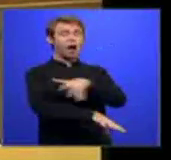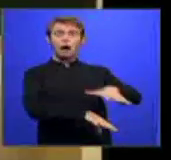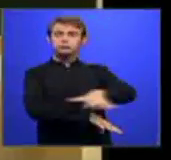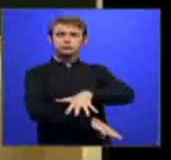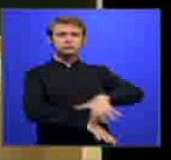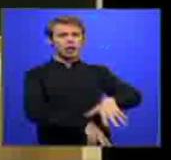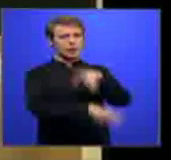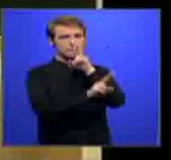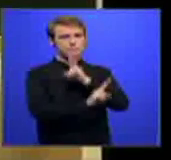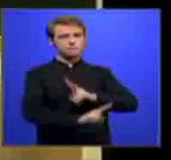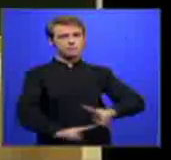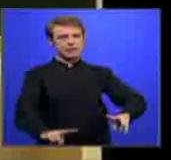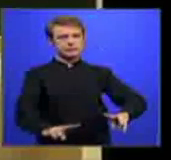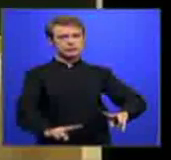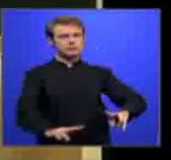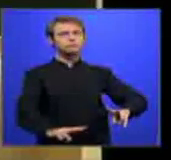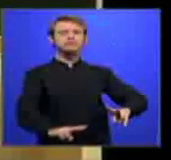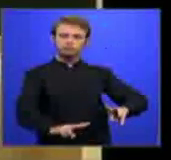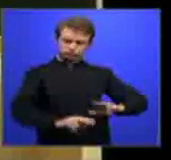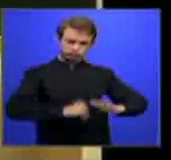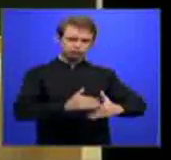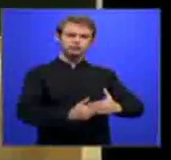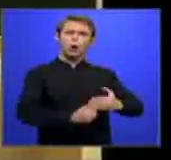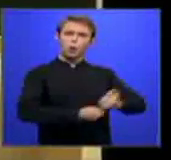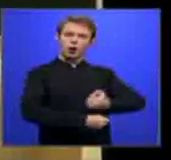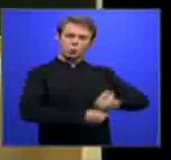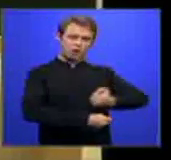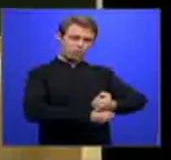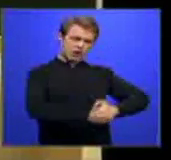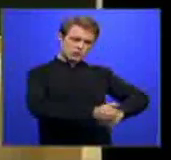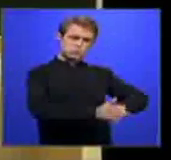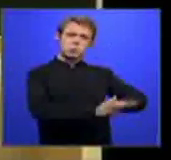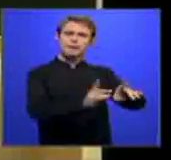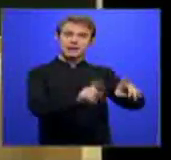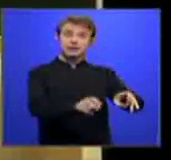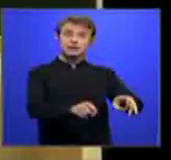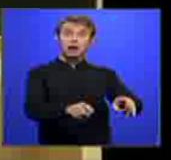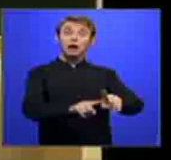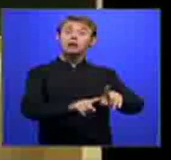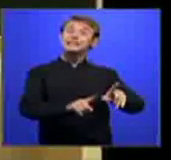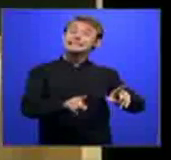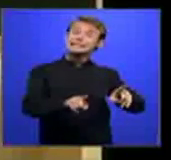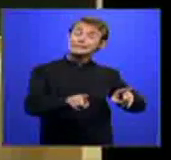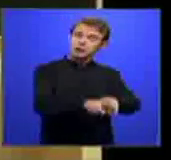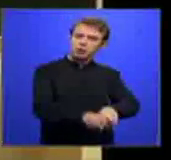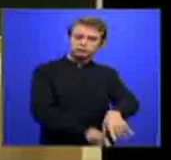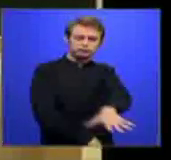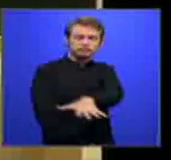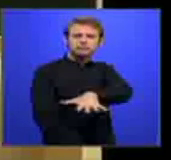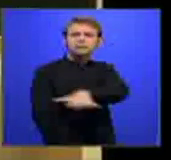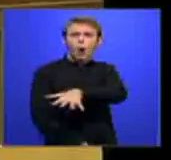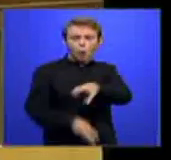sector, and that the living and working conditions of farm workers should be improved urgently.